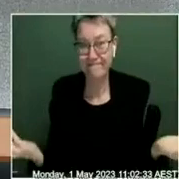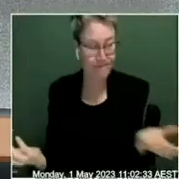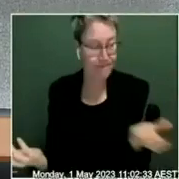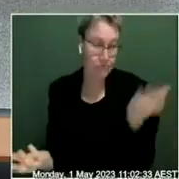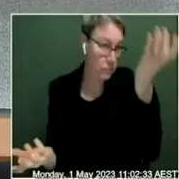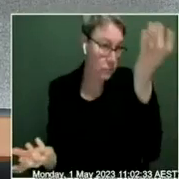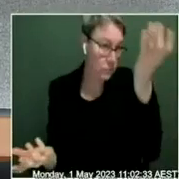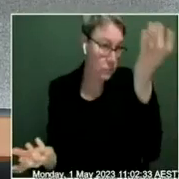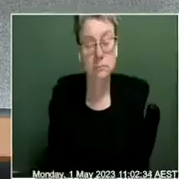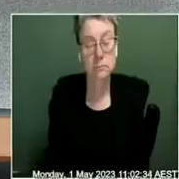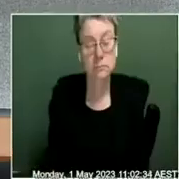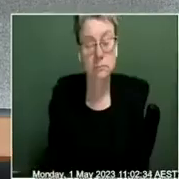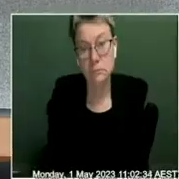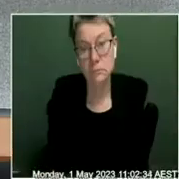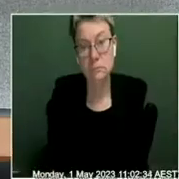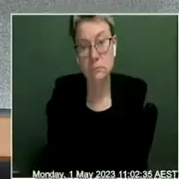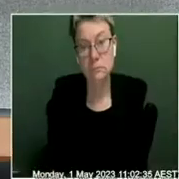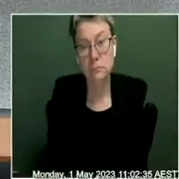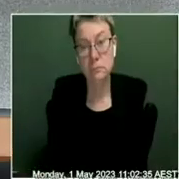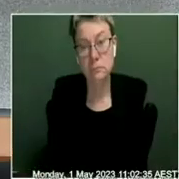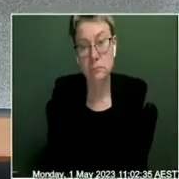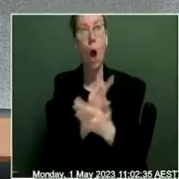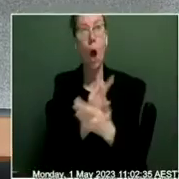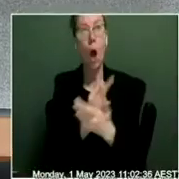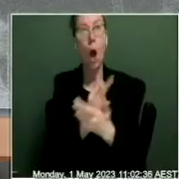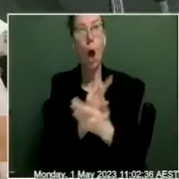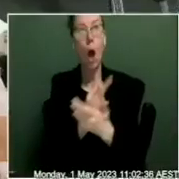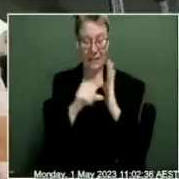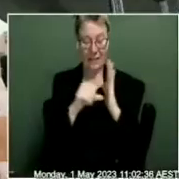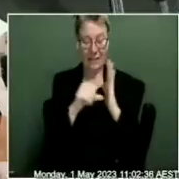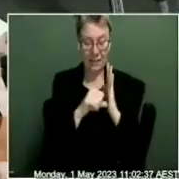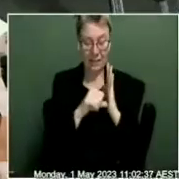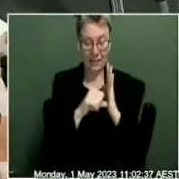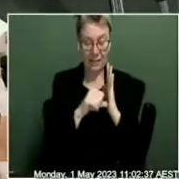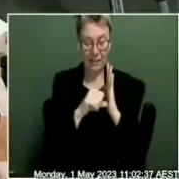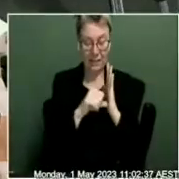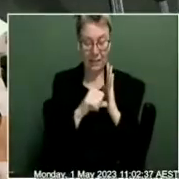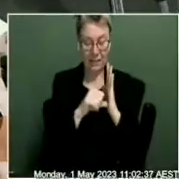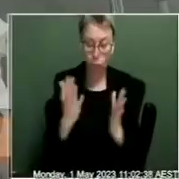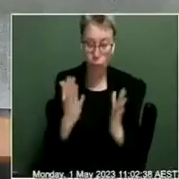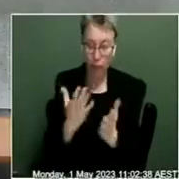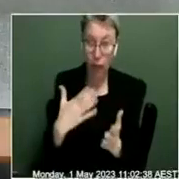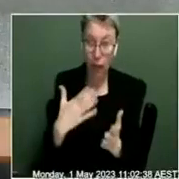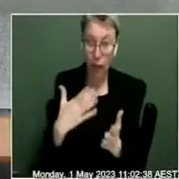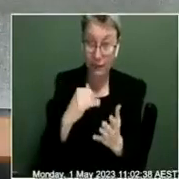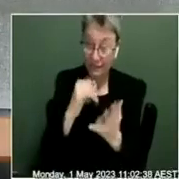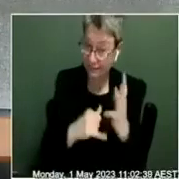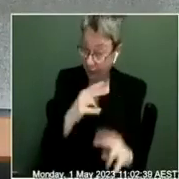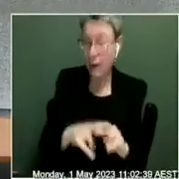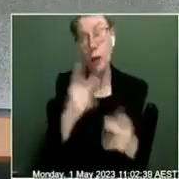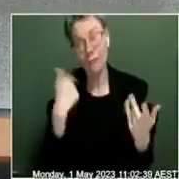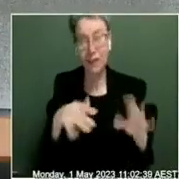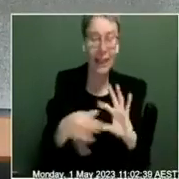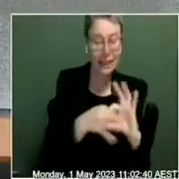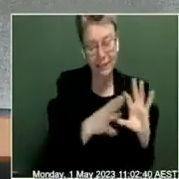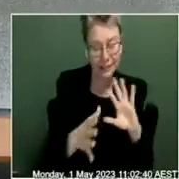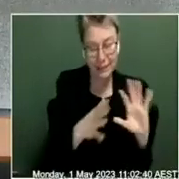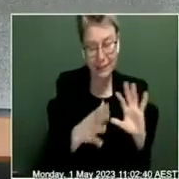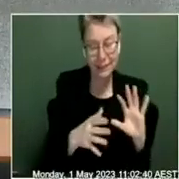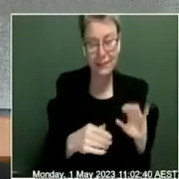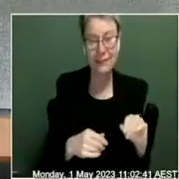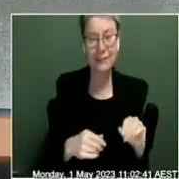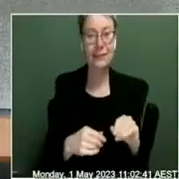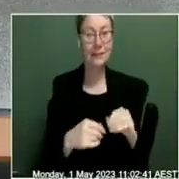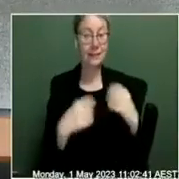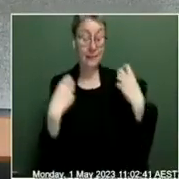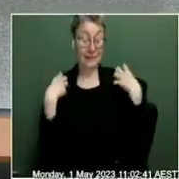are... Living here is capacity, possibly, resources. Well, I think one thing we've certainly learned from, well, just more generally, I